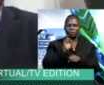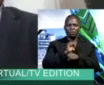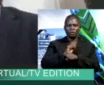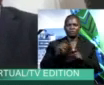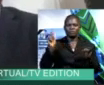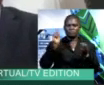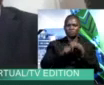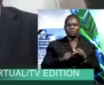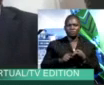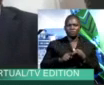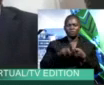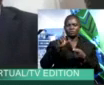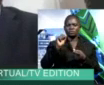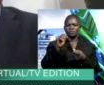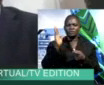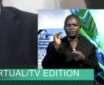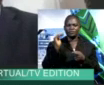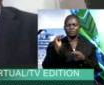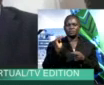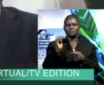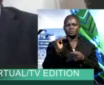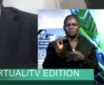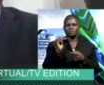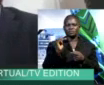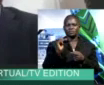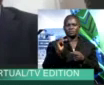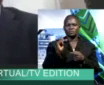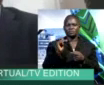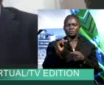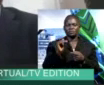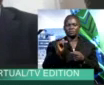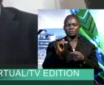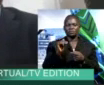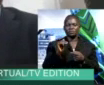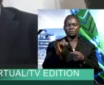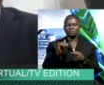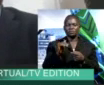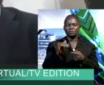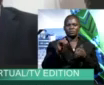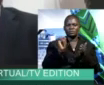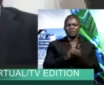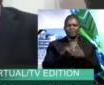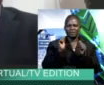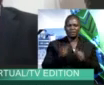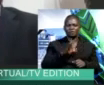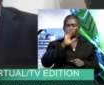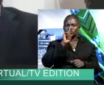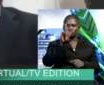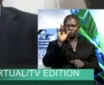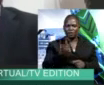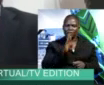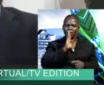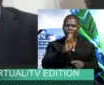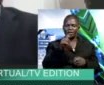the 2050 Paris climate, net zero climate. That can really